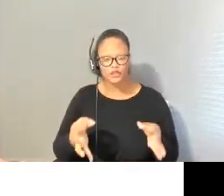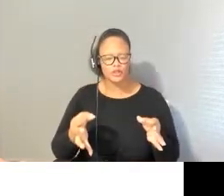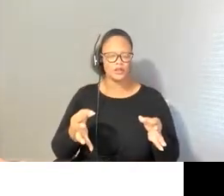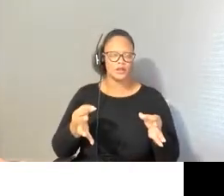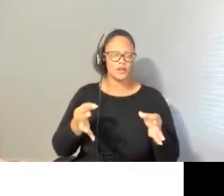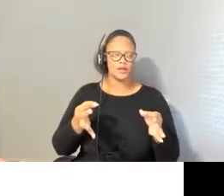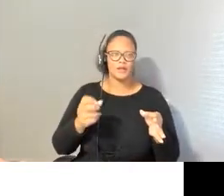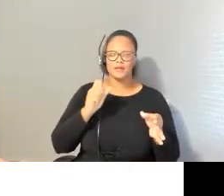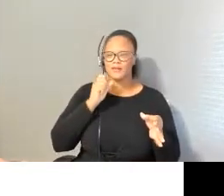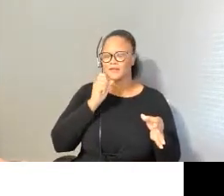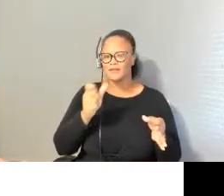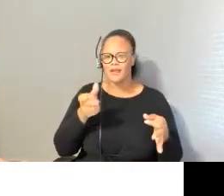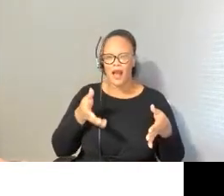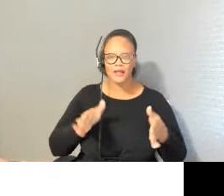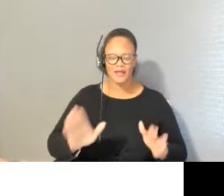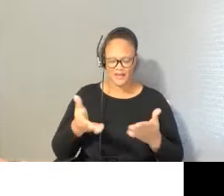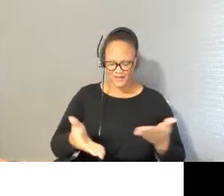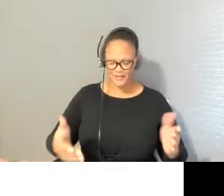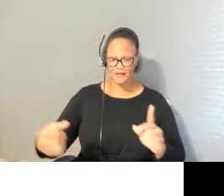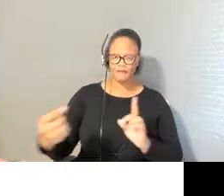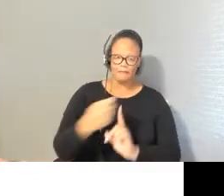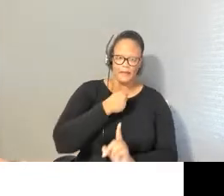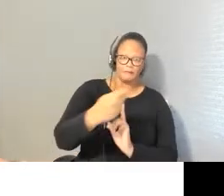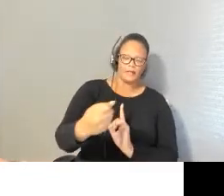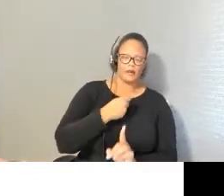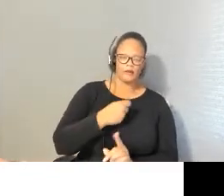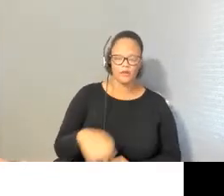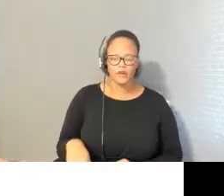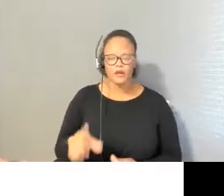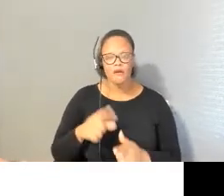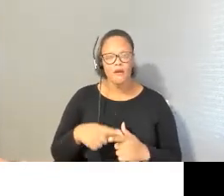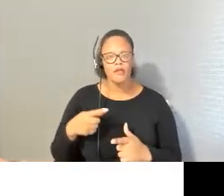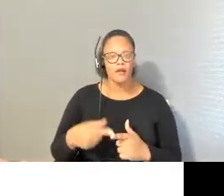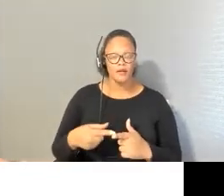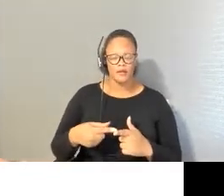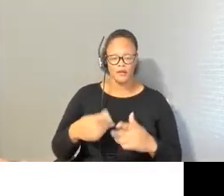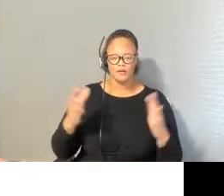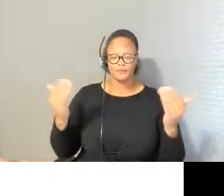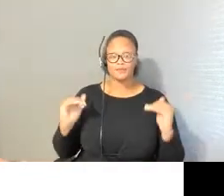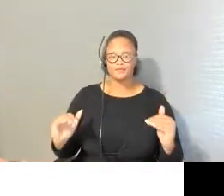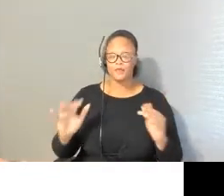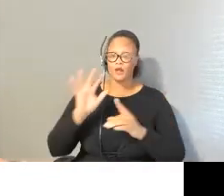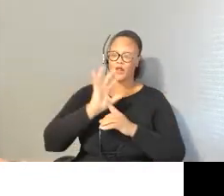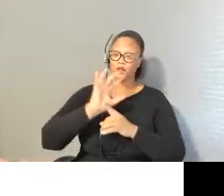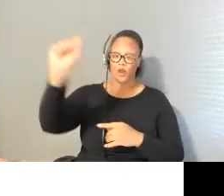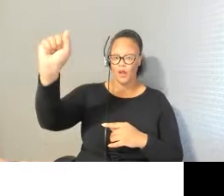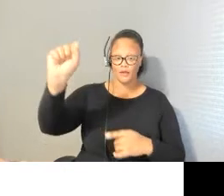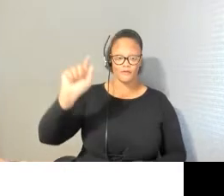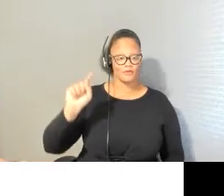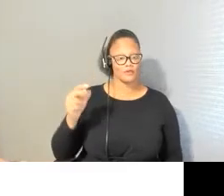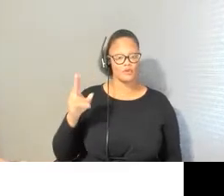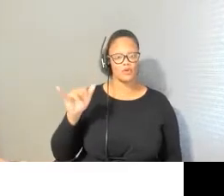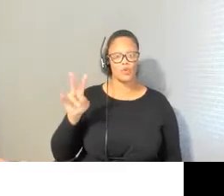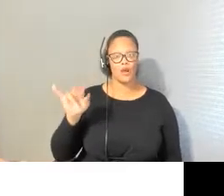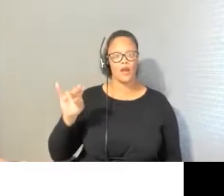to not let this stuff beat me down. And then thrive. Well, thriving is